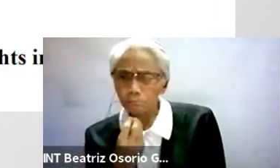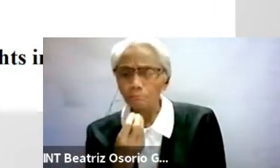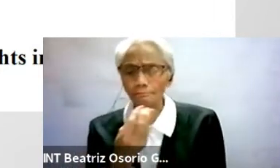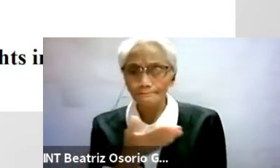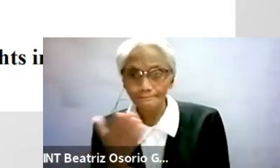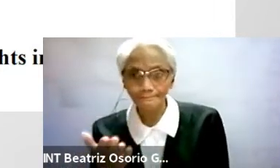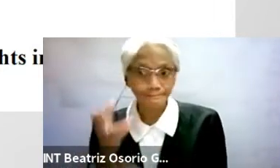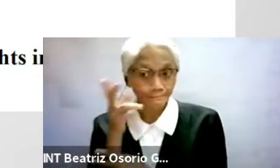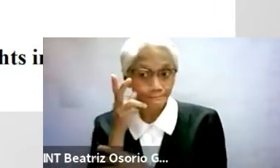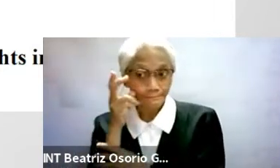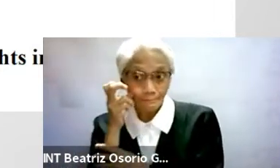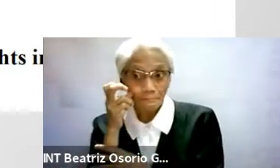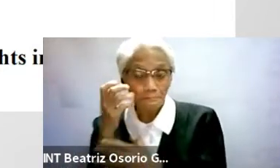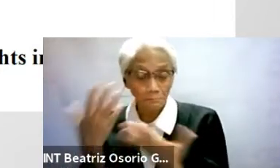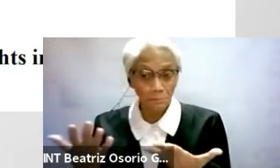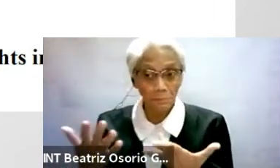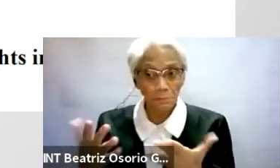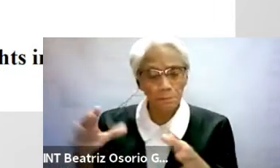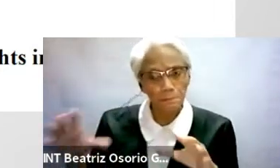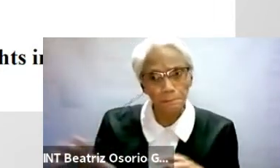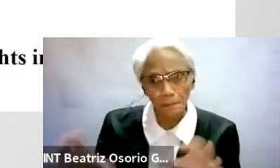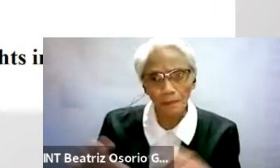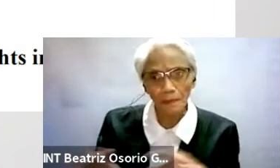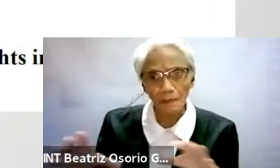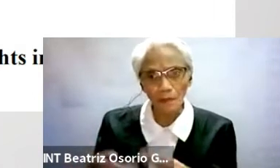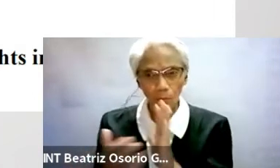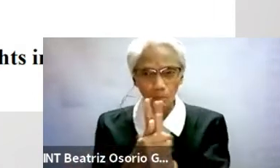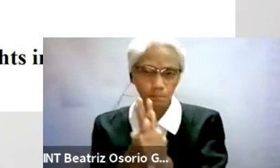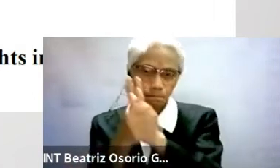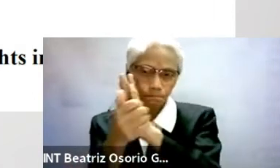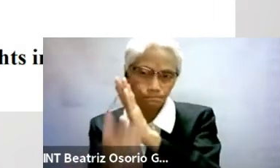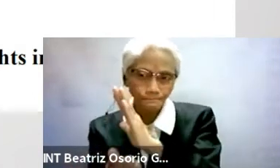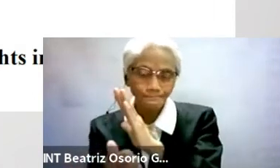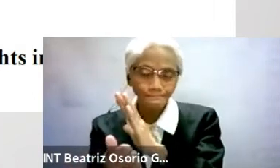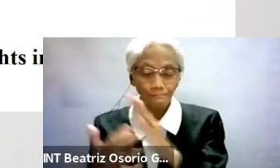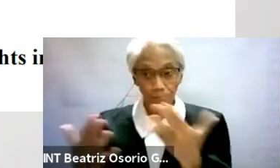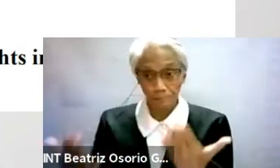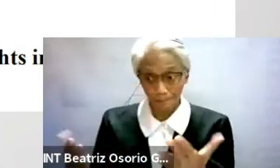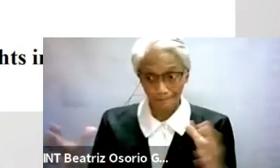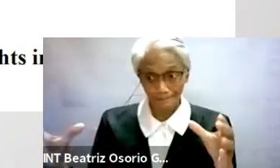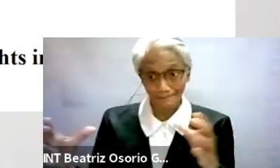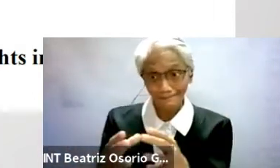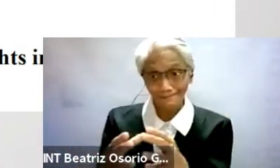moment. Their expertise and my colleagues from the committee permeate